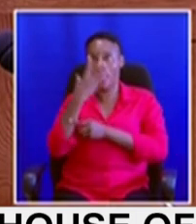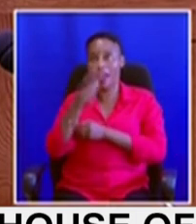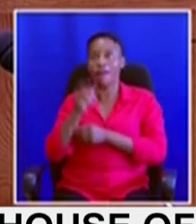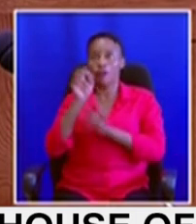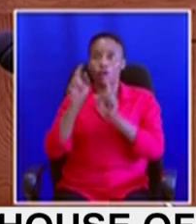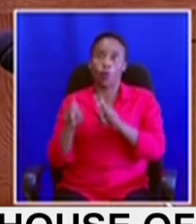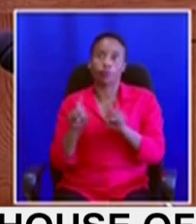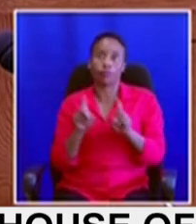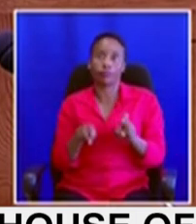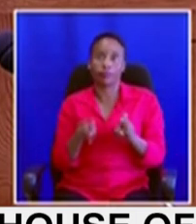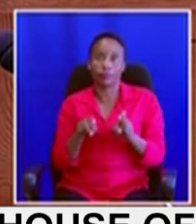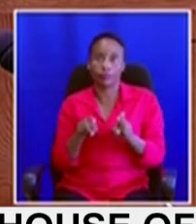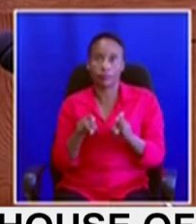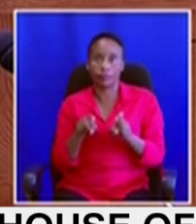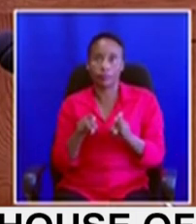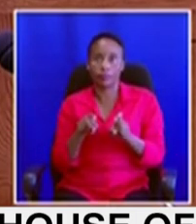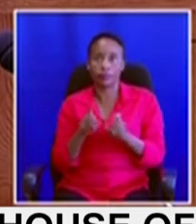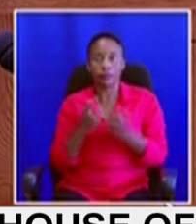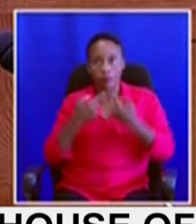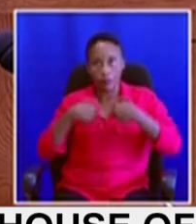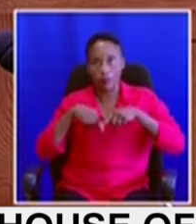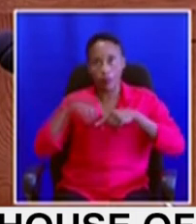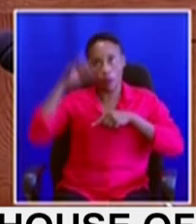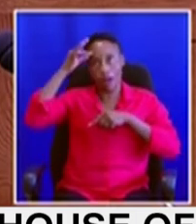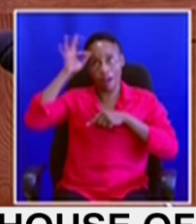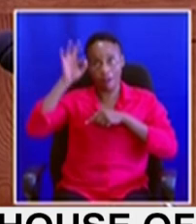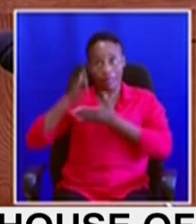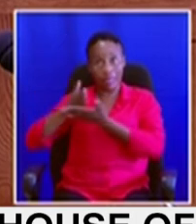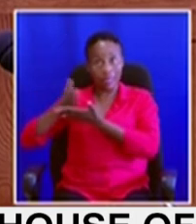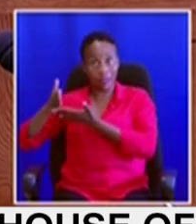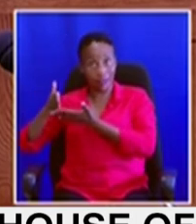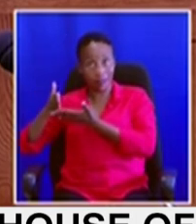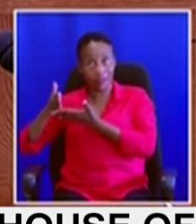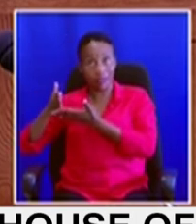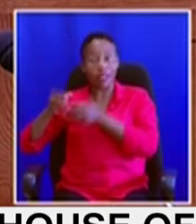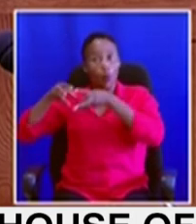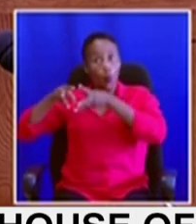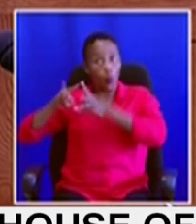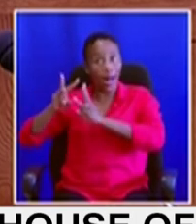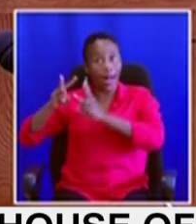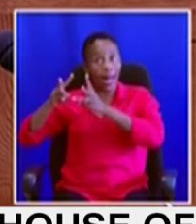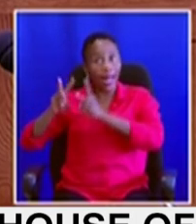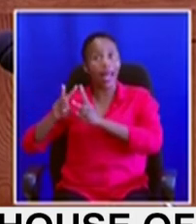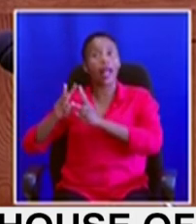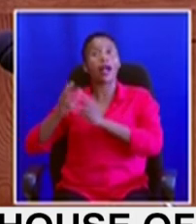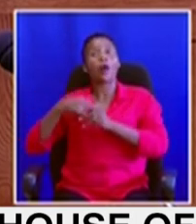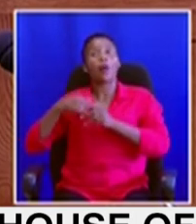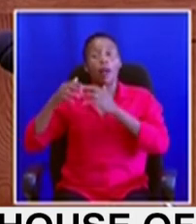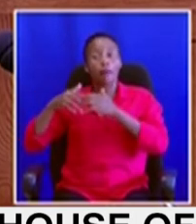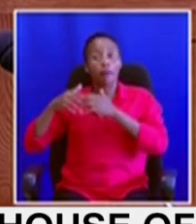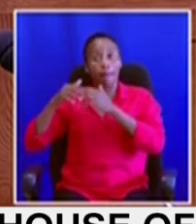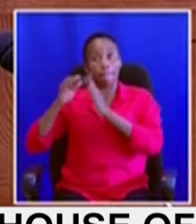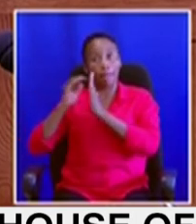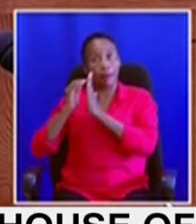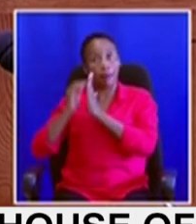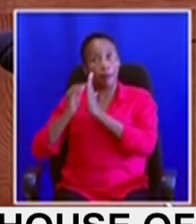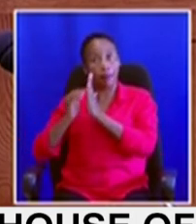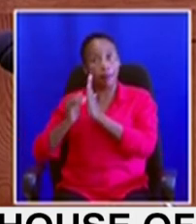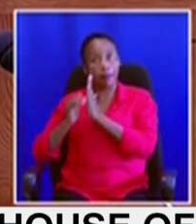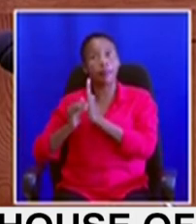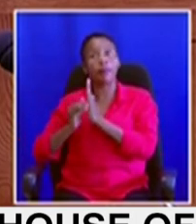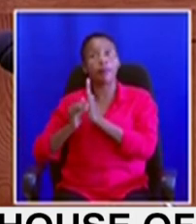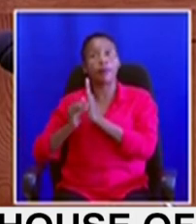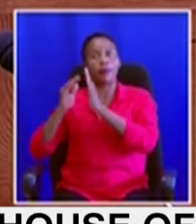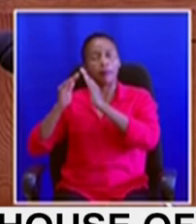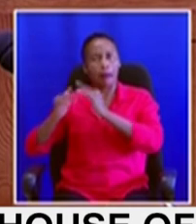And from our government side, and the manner in which we set out at the highest